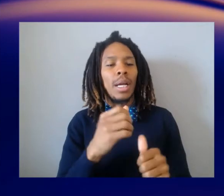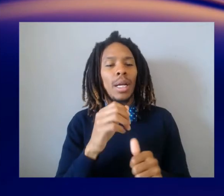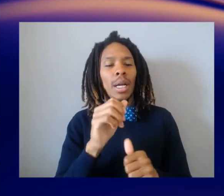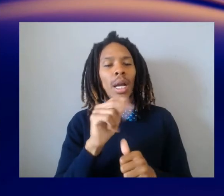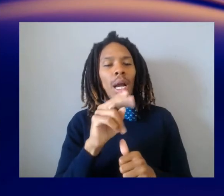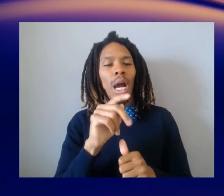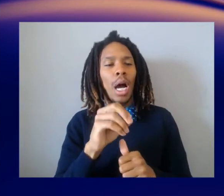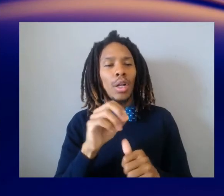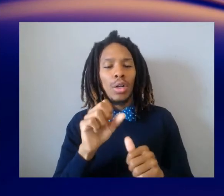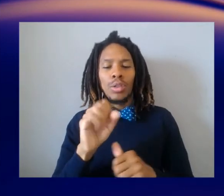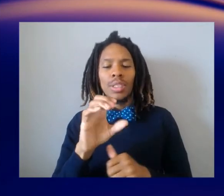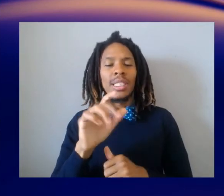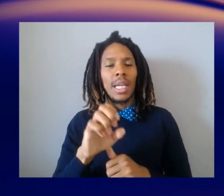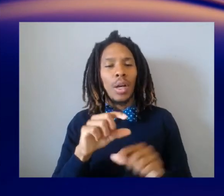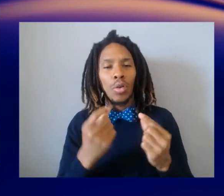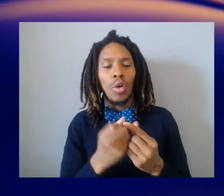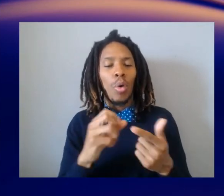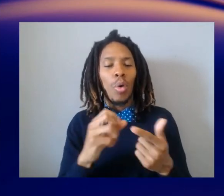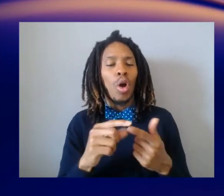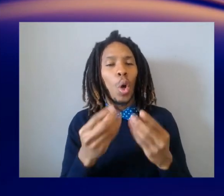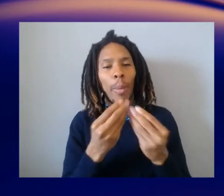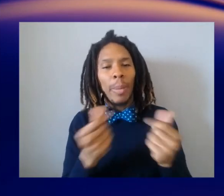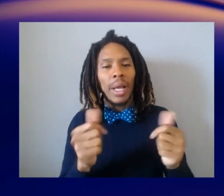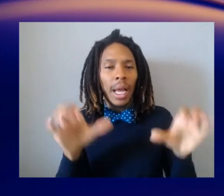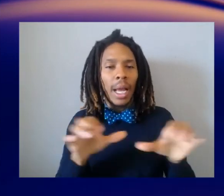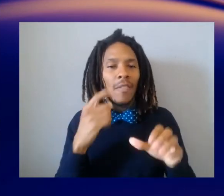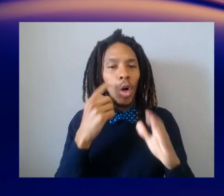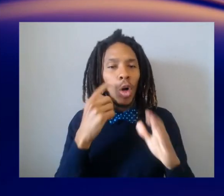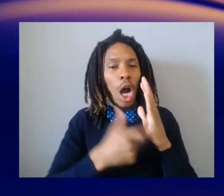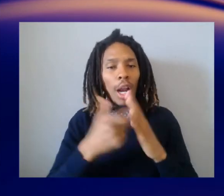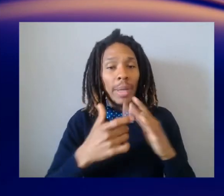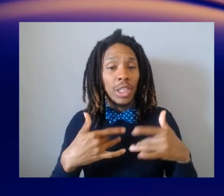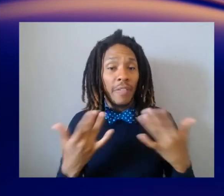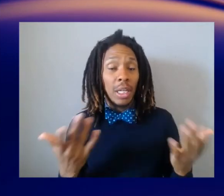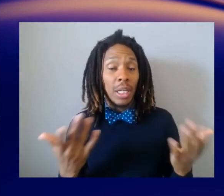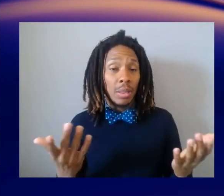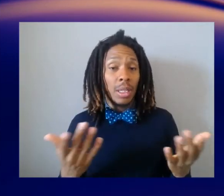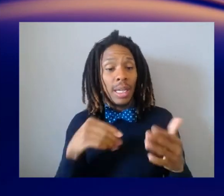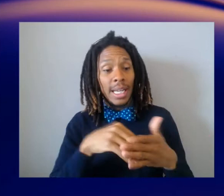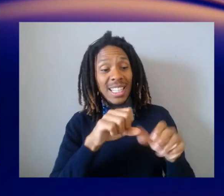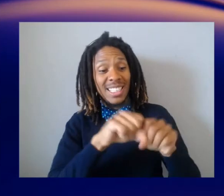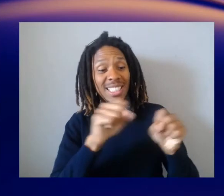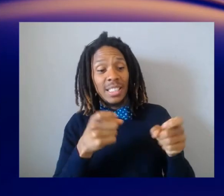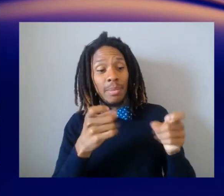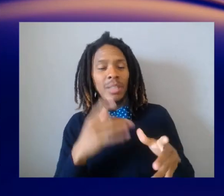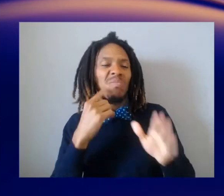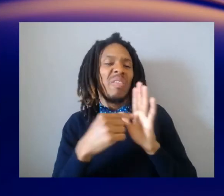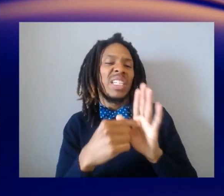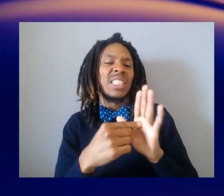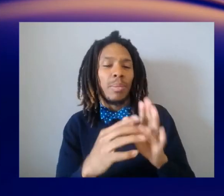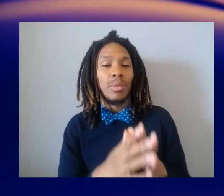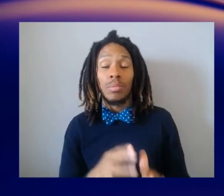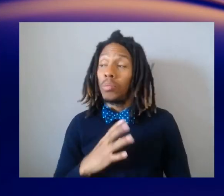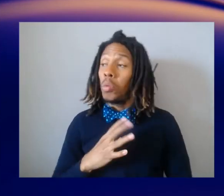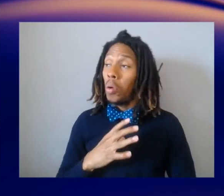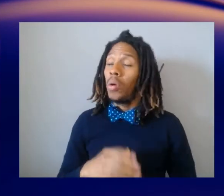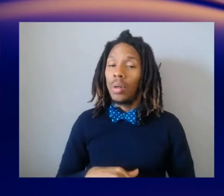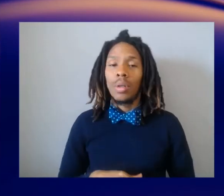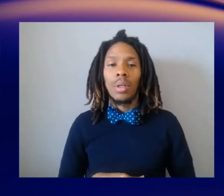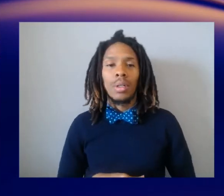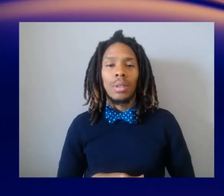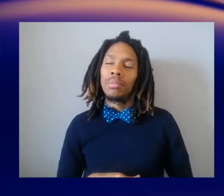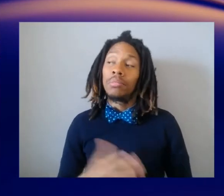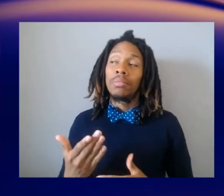sort of remediation actions we can take through an automation event in Systems Manager, for example. Cool. Yeah. How about a demo?